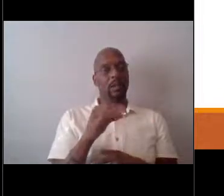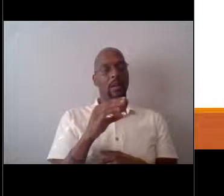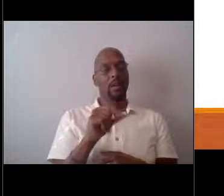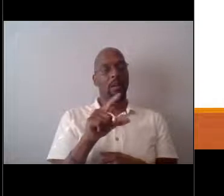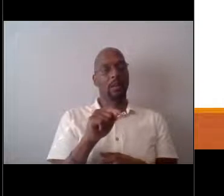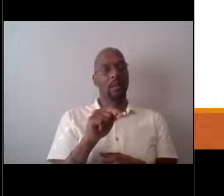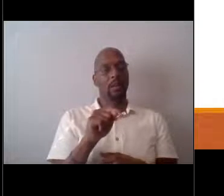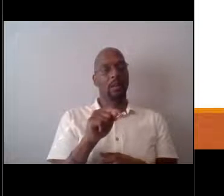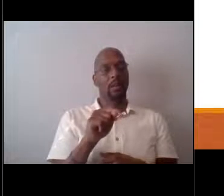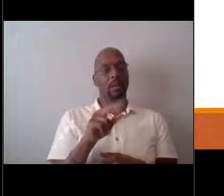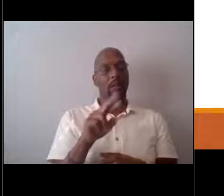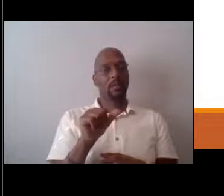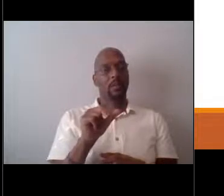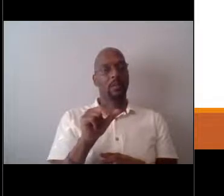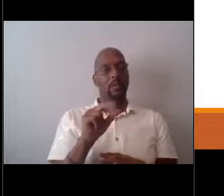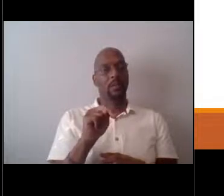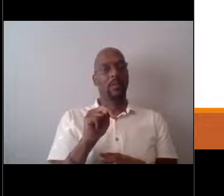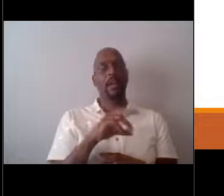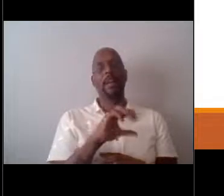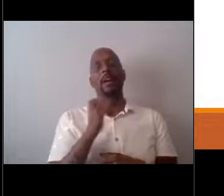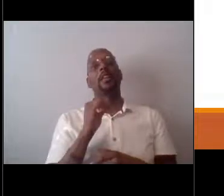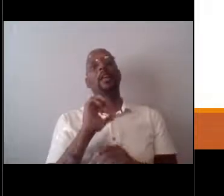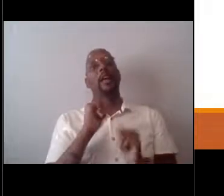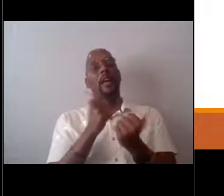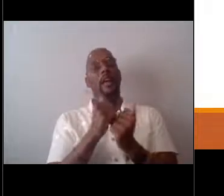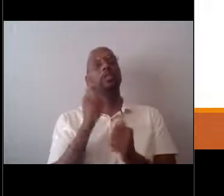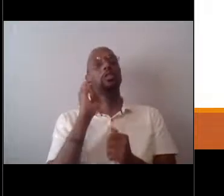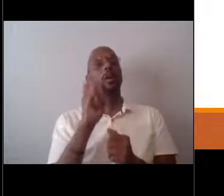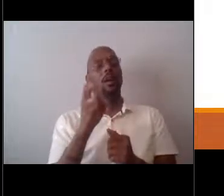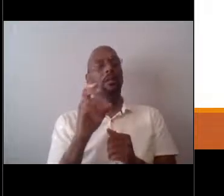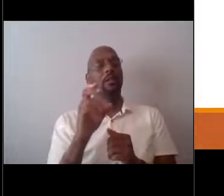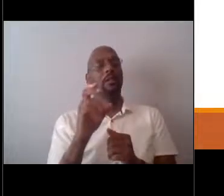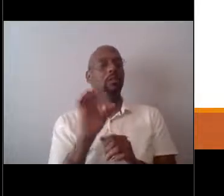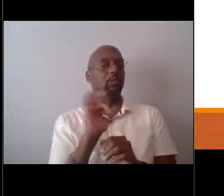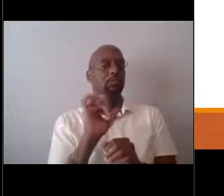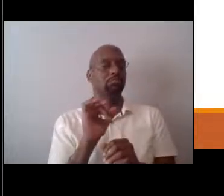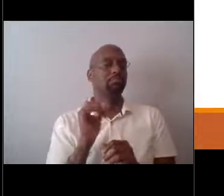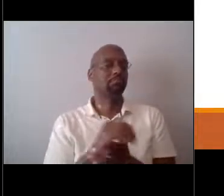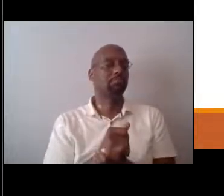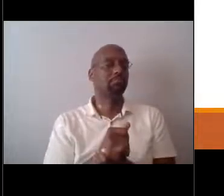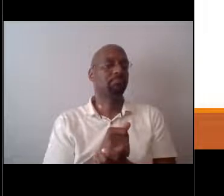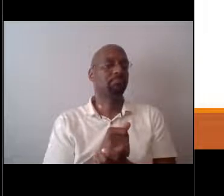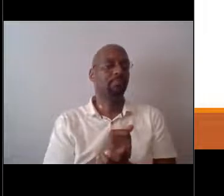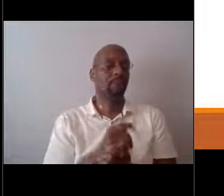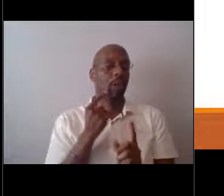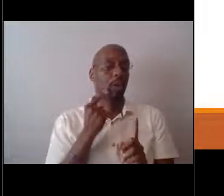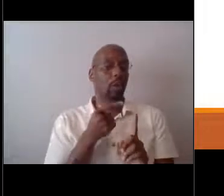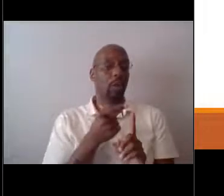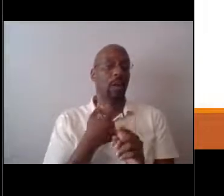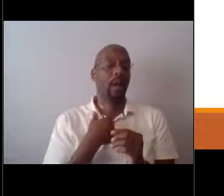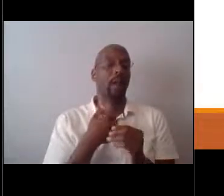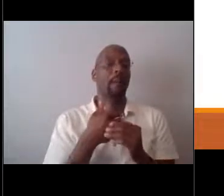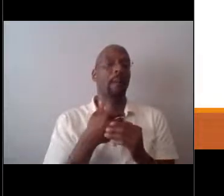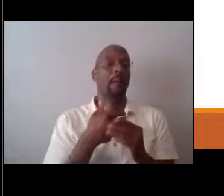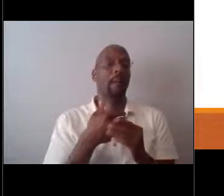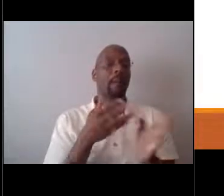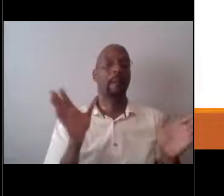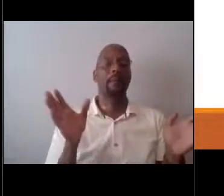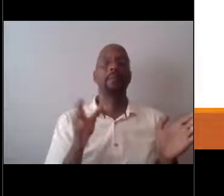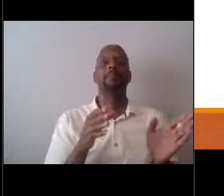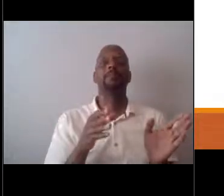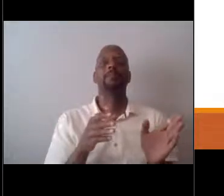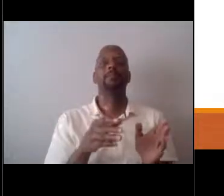transportation agencies. In terms of the look forward, we are aiming to have a public release of the Beta